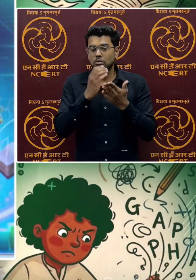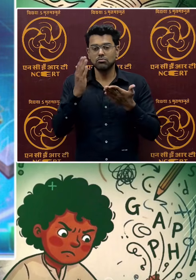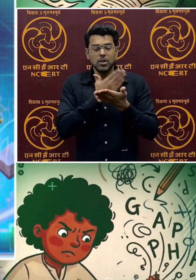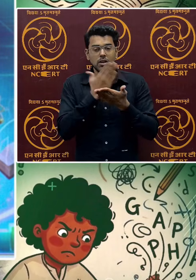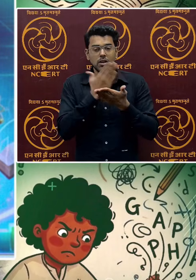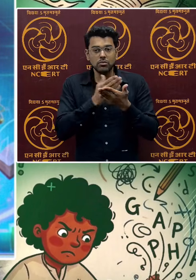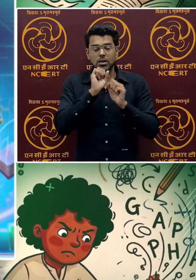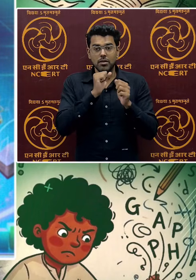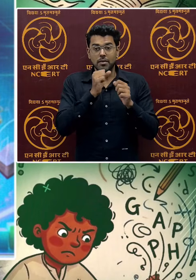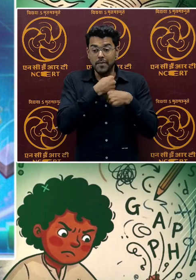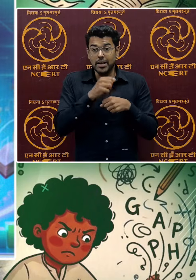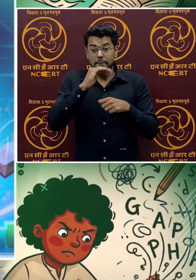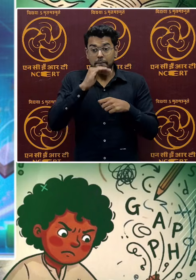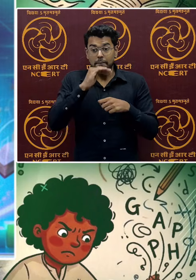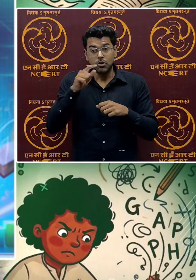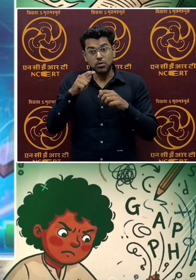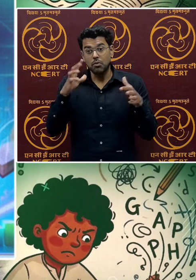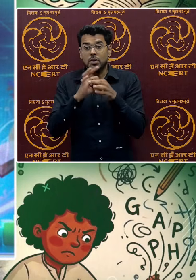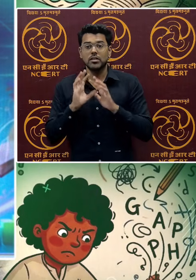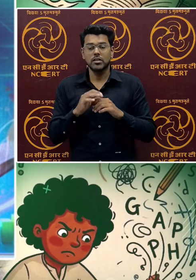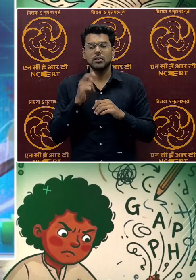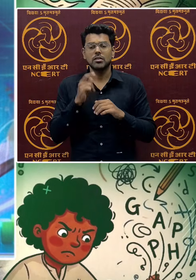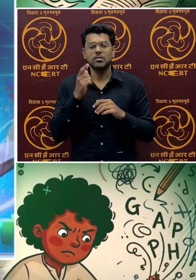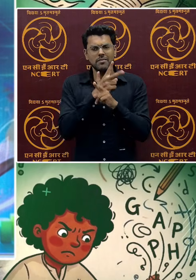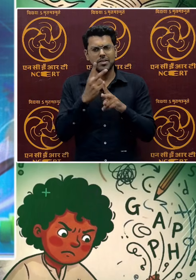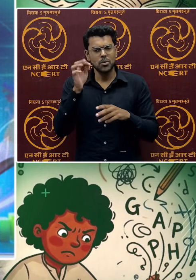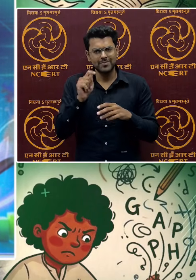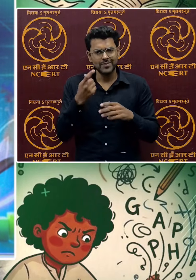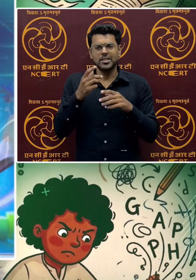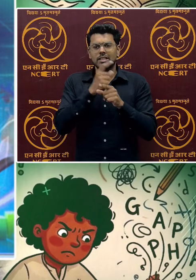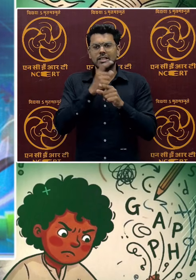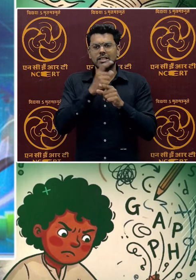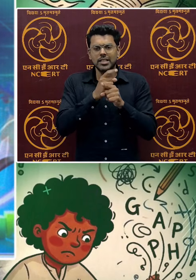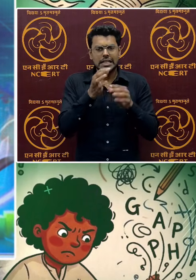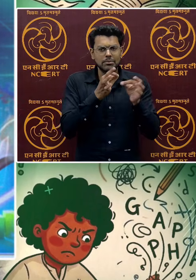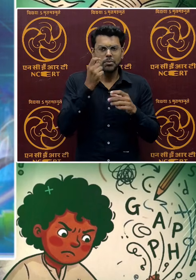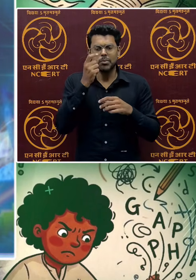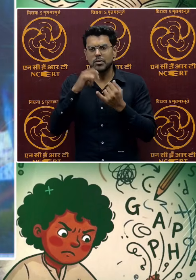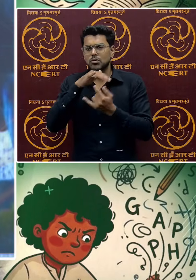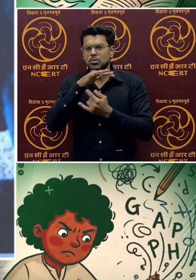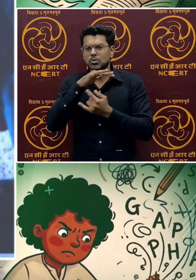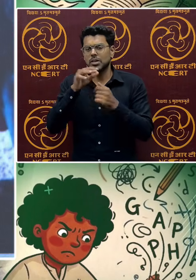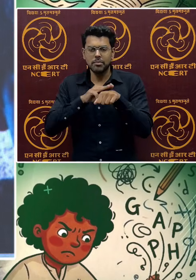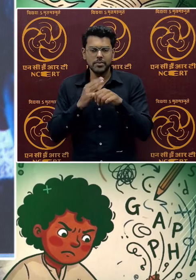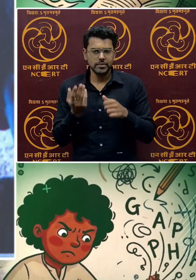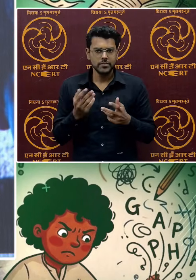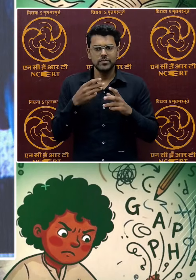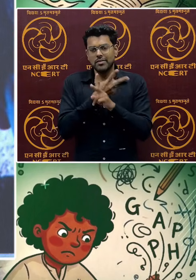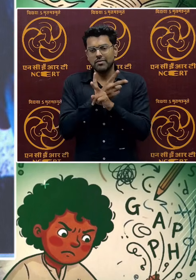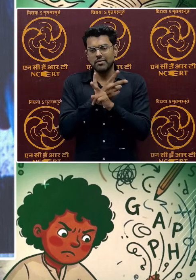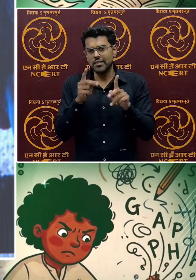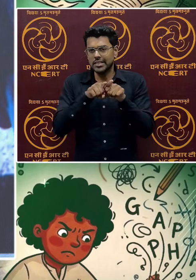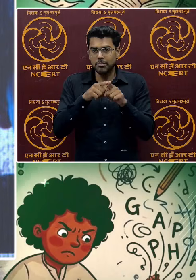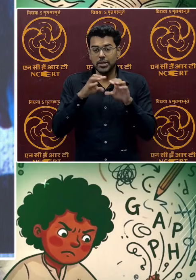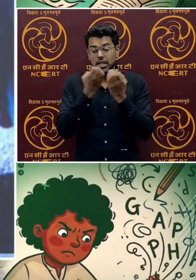as per their requirements. Again, very important steps you mentioned to sensitize the teachers, parents and society members at large. What are the different examples